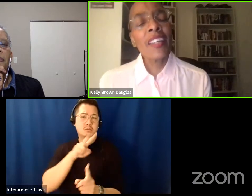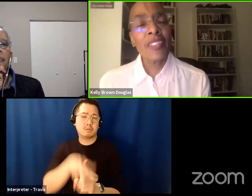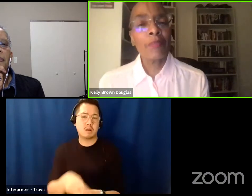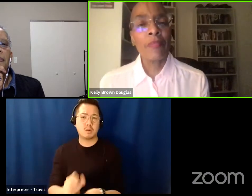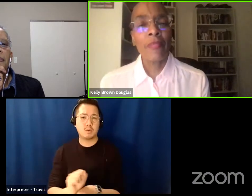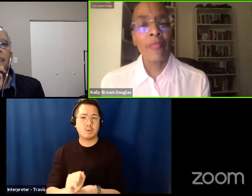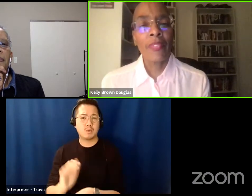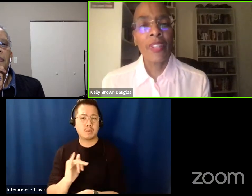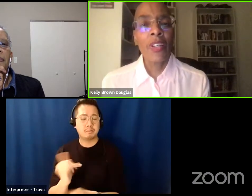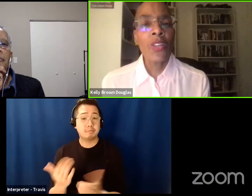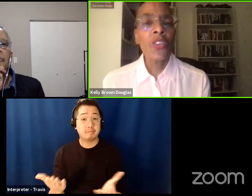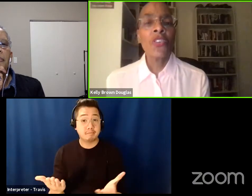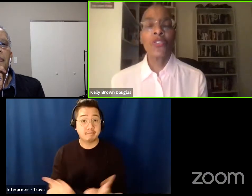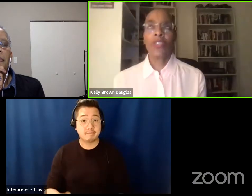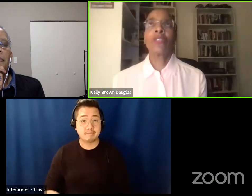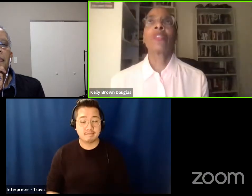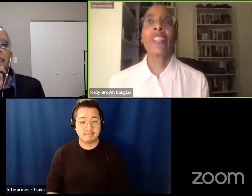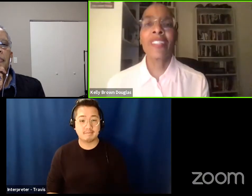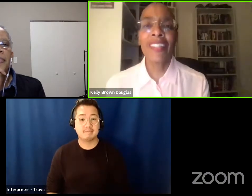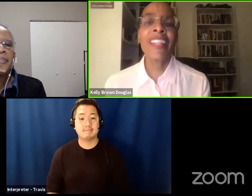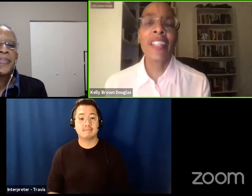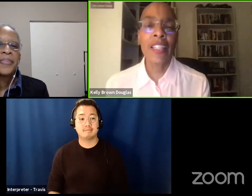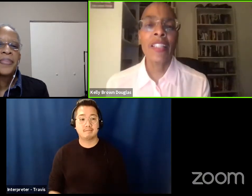Mm-hmm. Yeah. So,